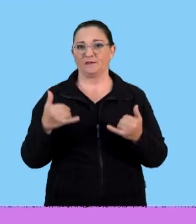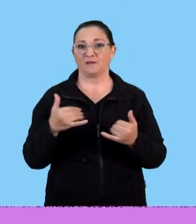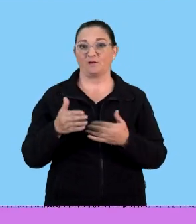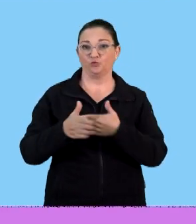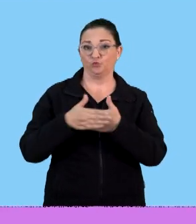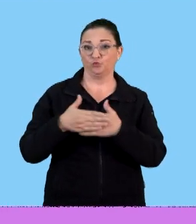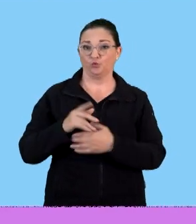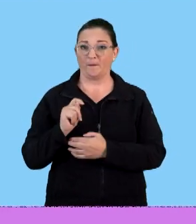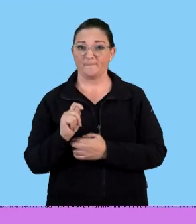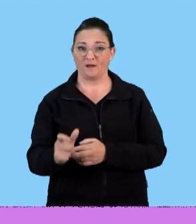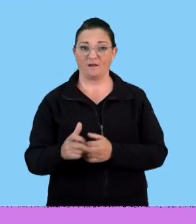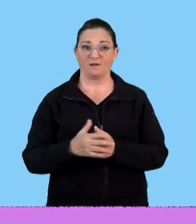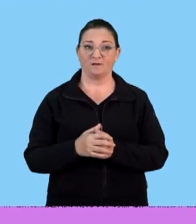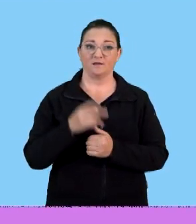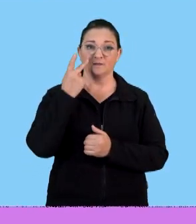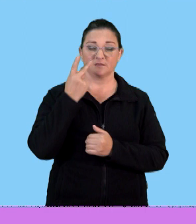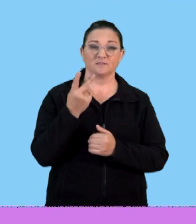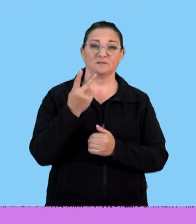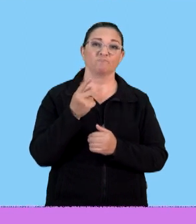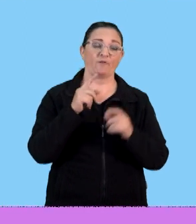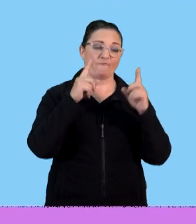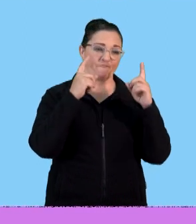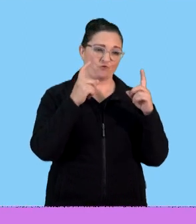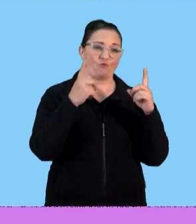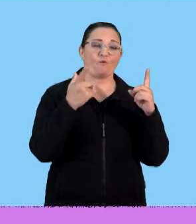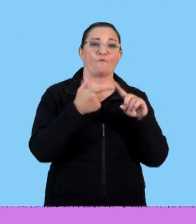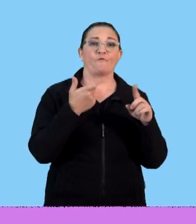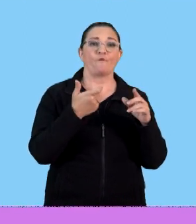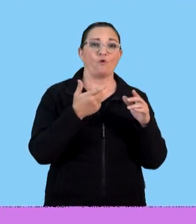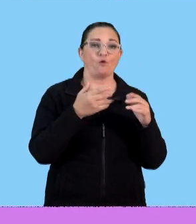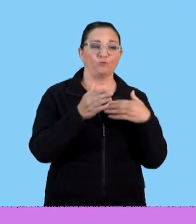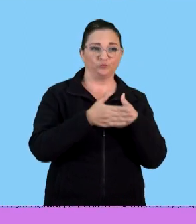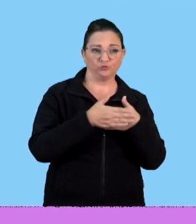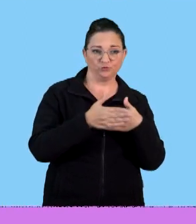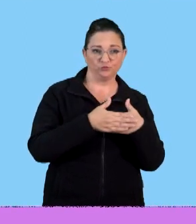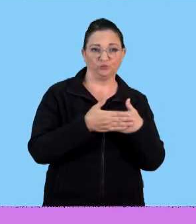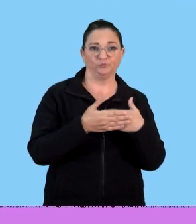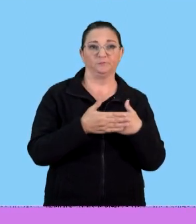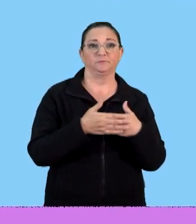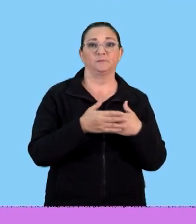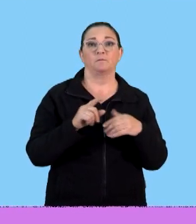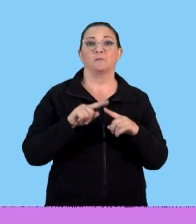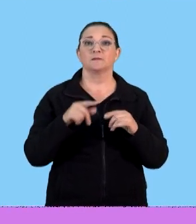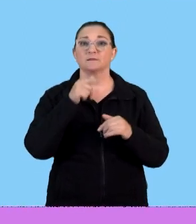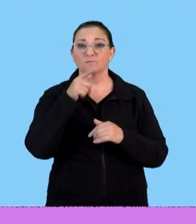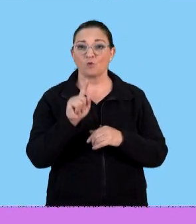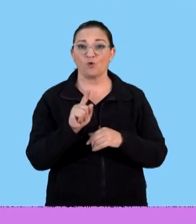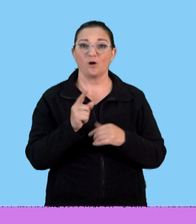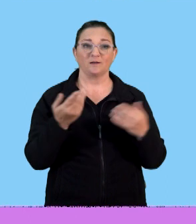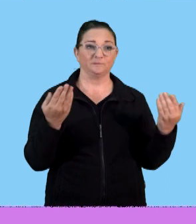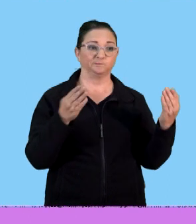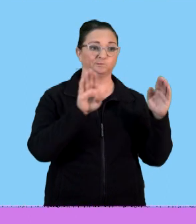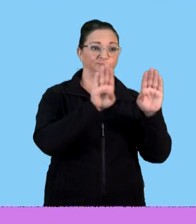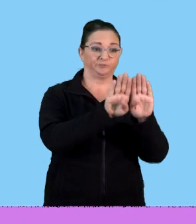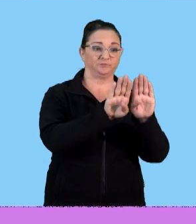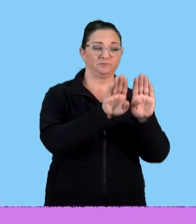shown in the photograph and diagram. Right, there's the photograph of the door as well as the diagram of the doors, right? It further on says